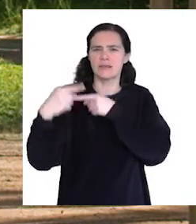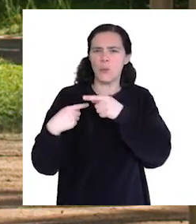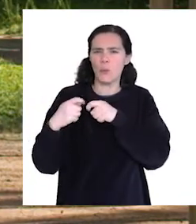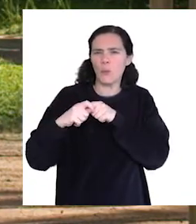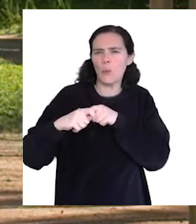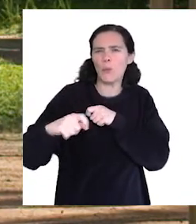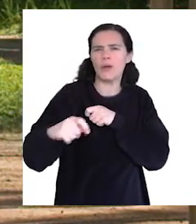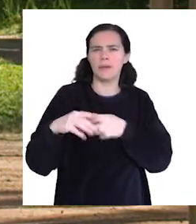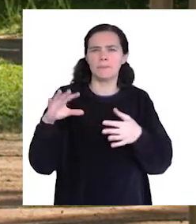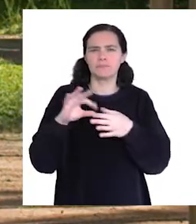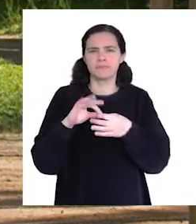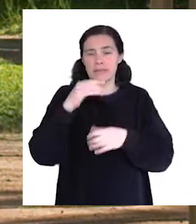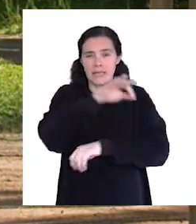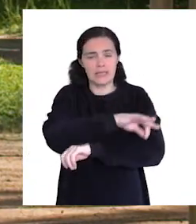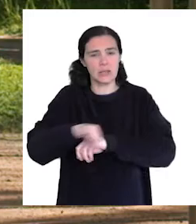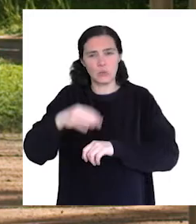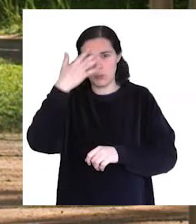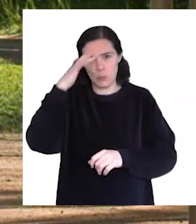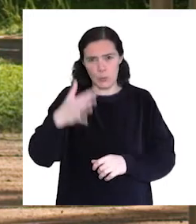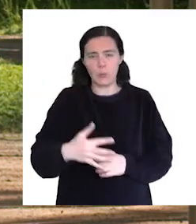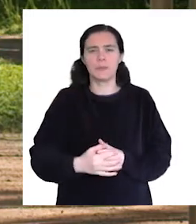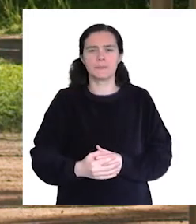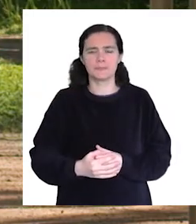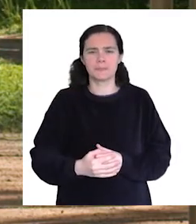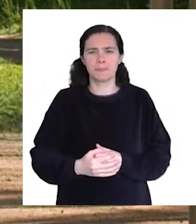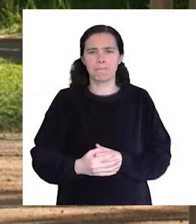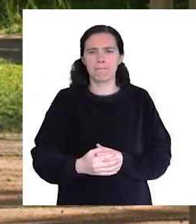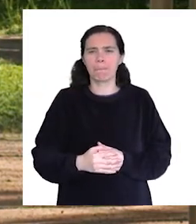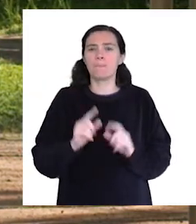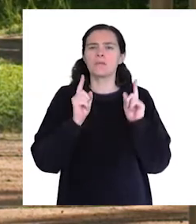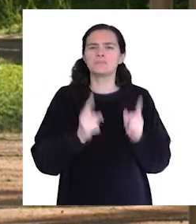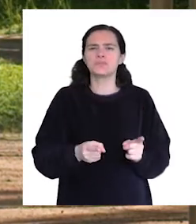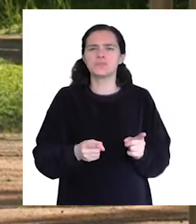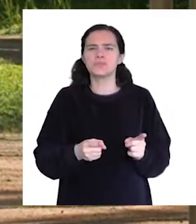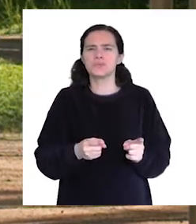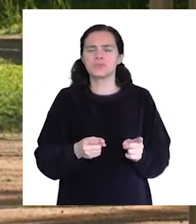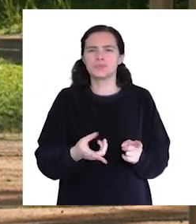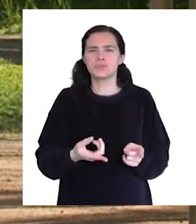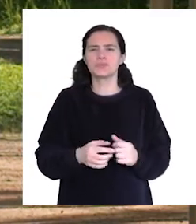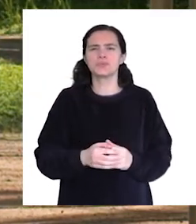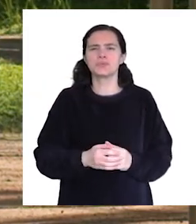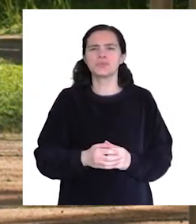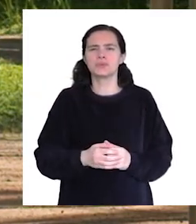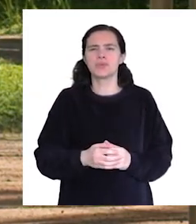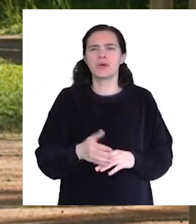tradition of architectural follies that would start